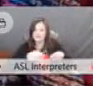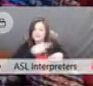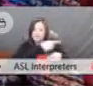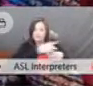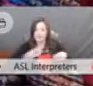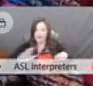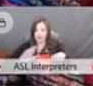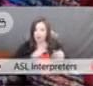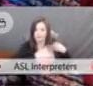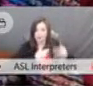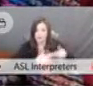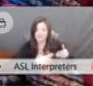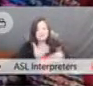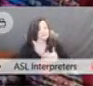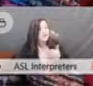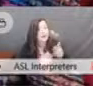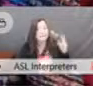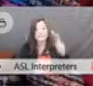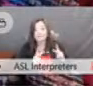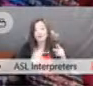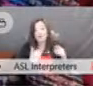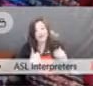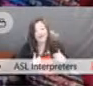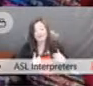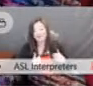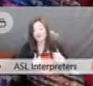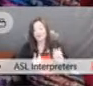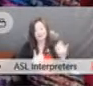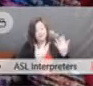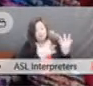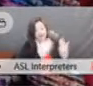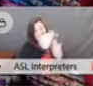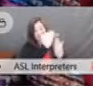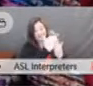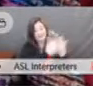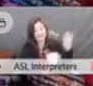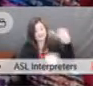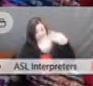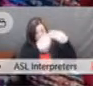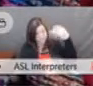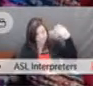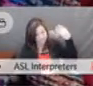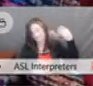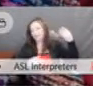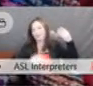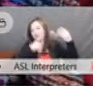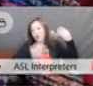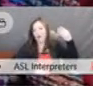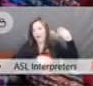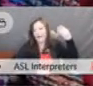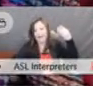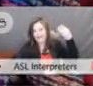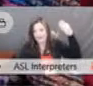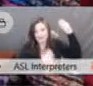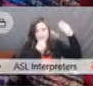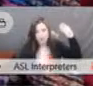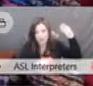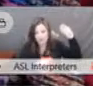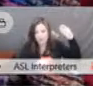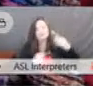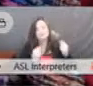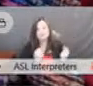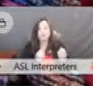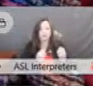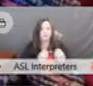pharmacies already have long wait lists, and they just call the people on the wait list. Okay. What